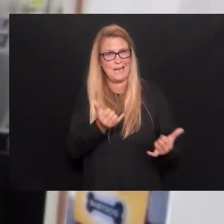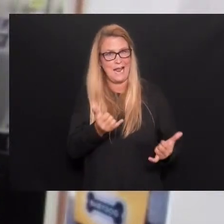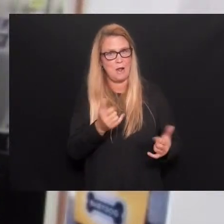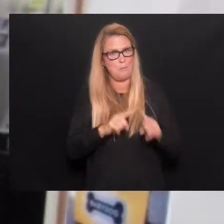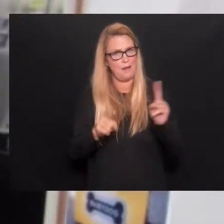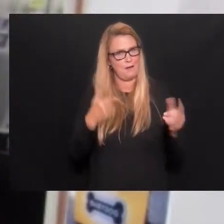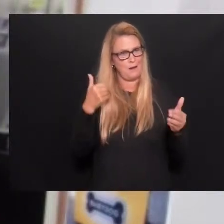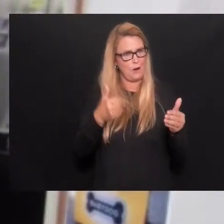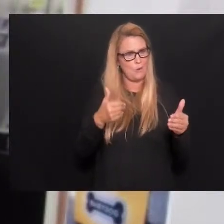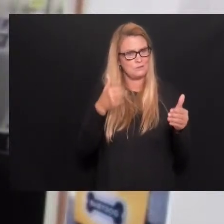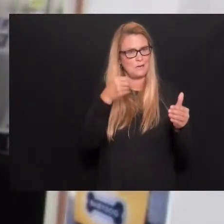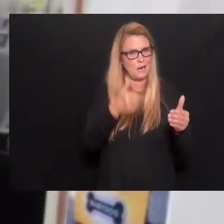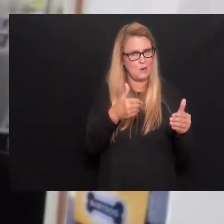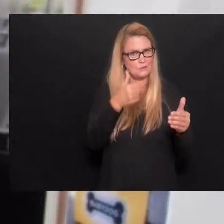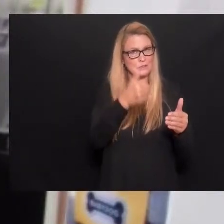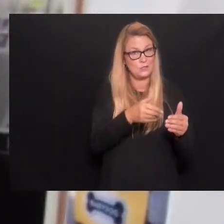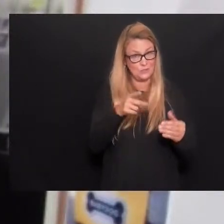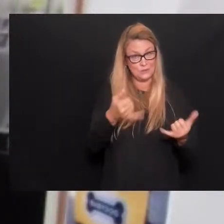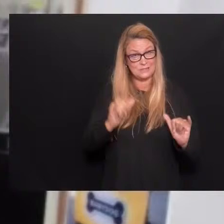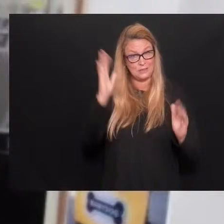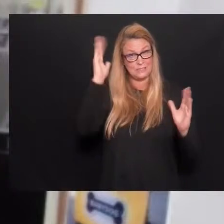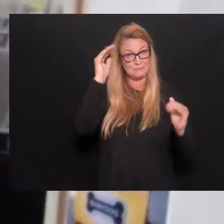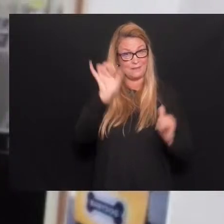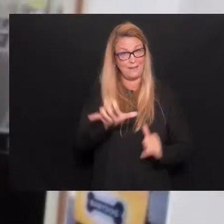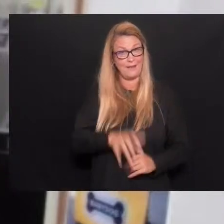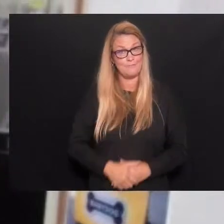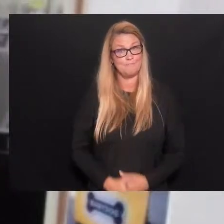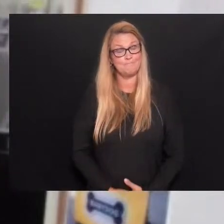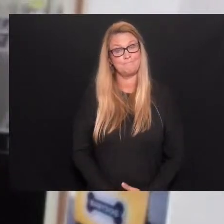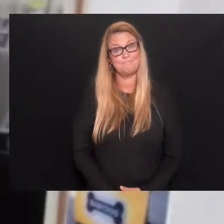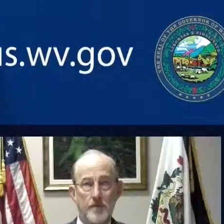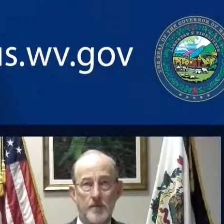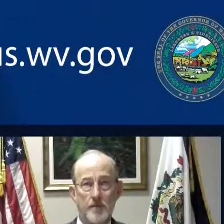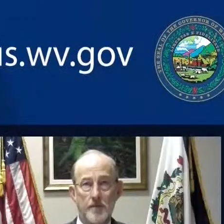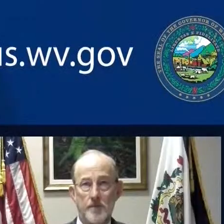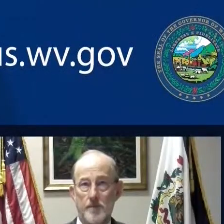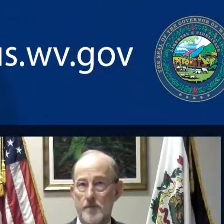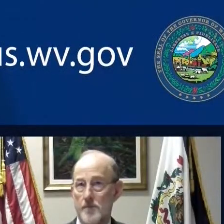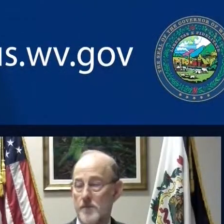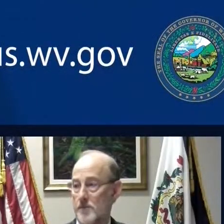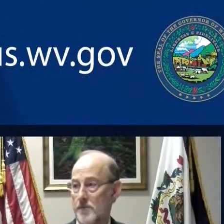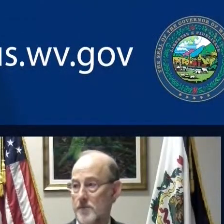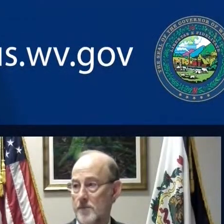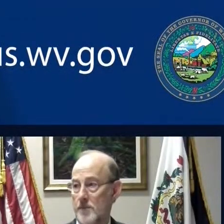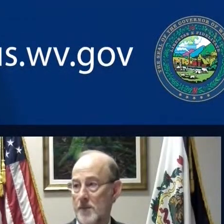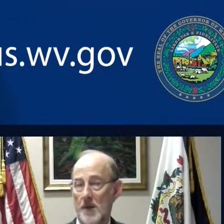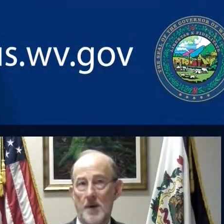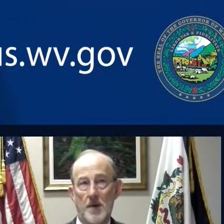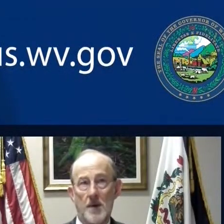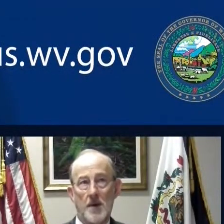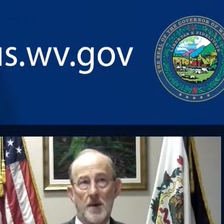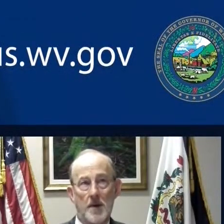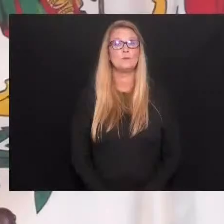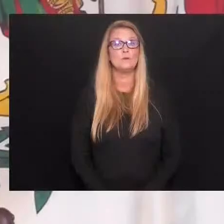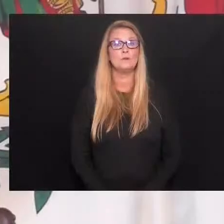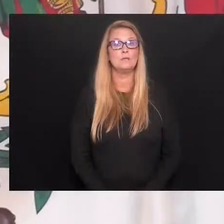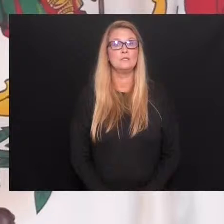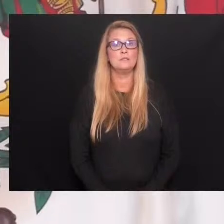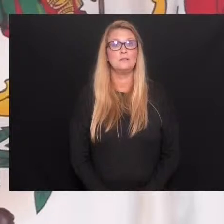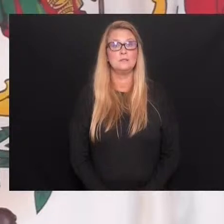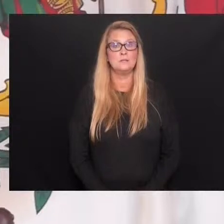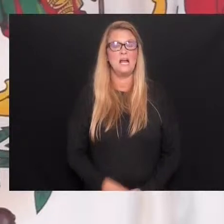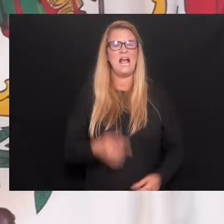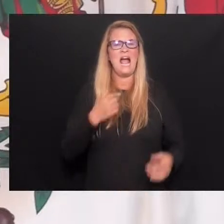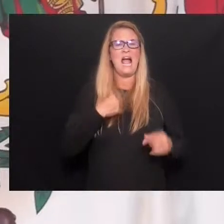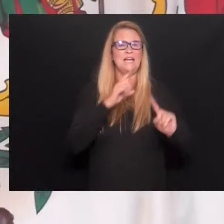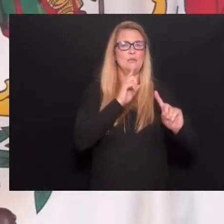deadline, is that something you still expect? Thank you. Well, Charles, let me give you an opinion first of all, and then I'm going to turn you over to